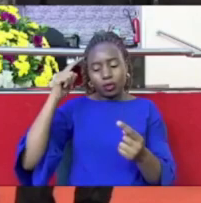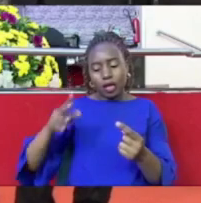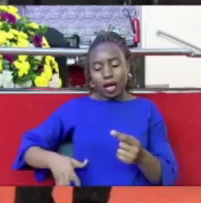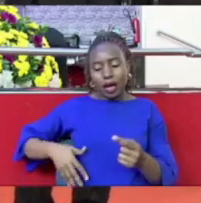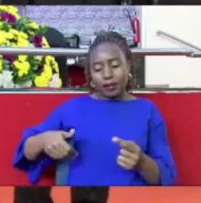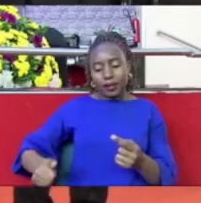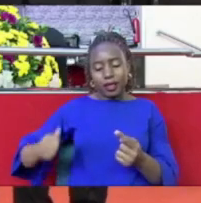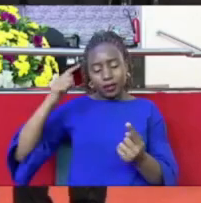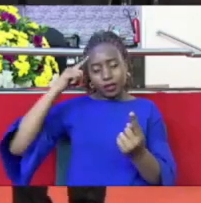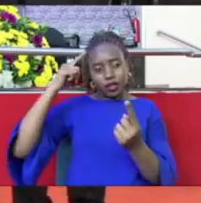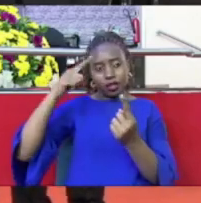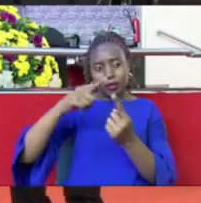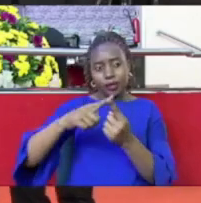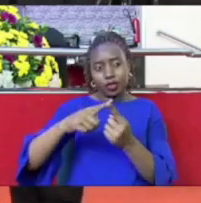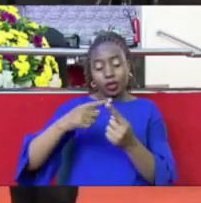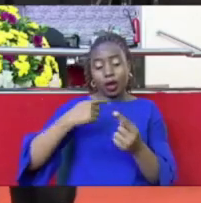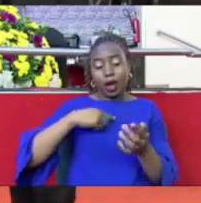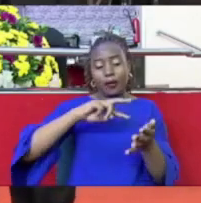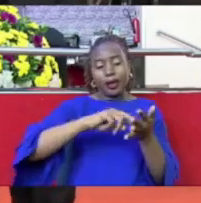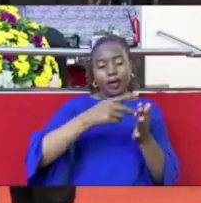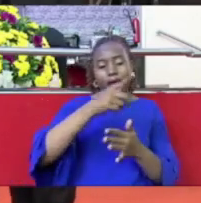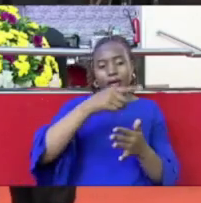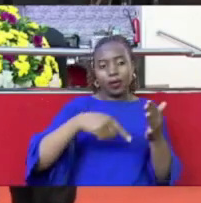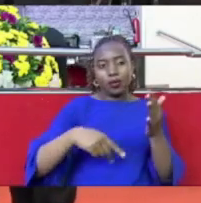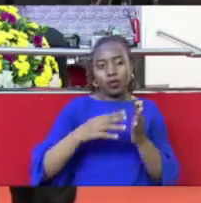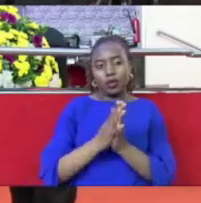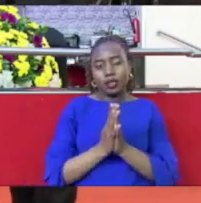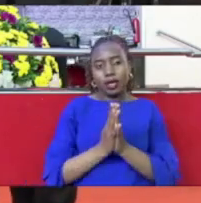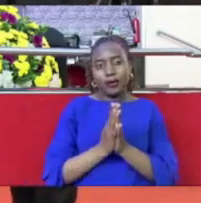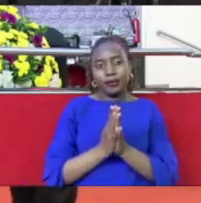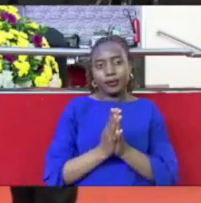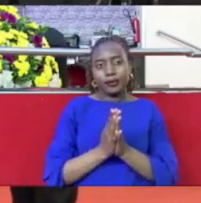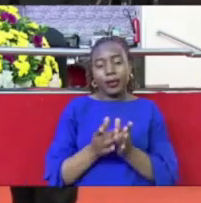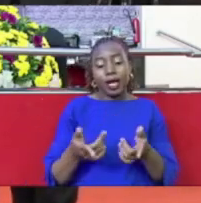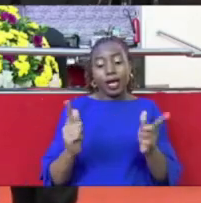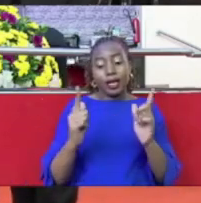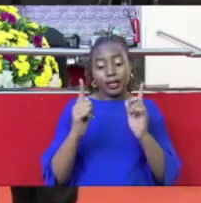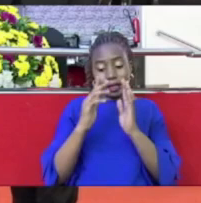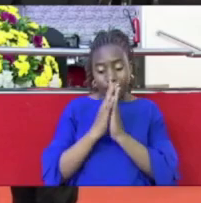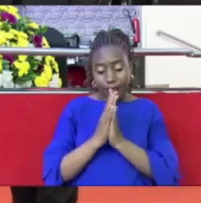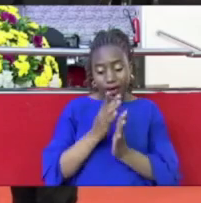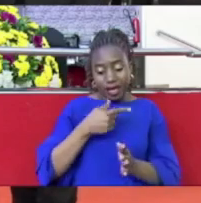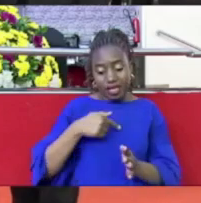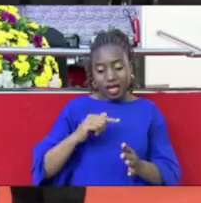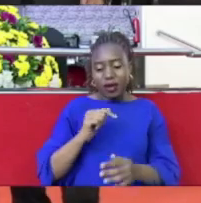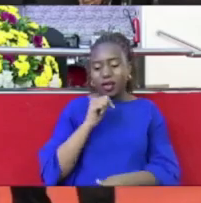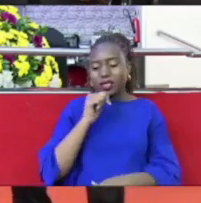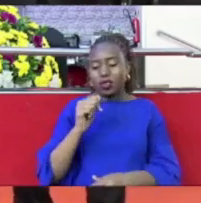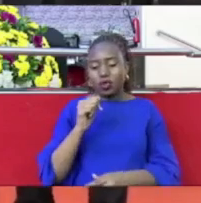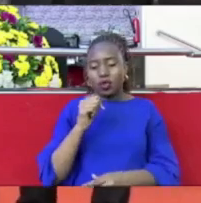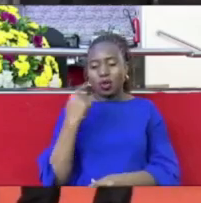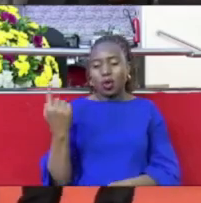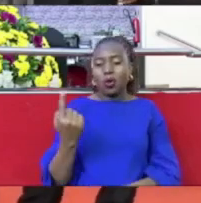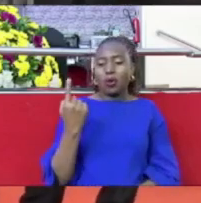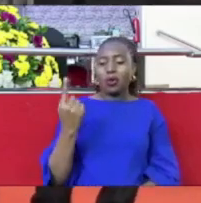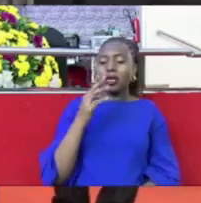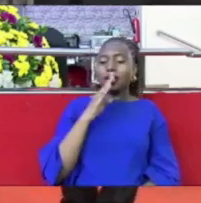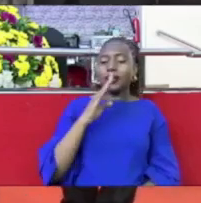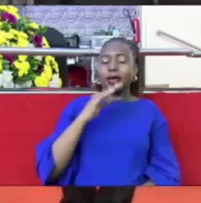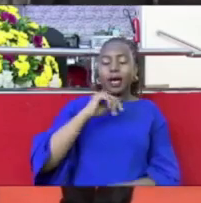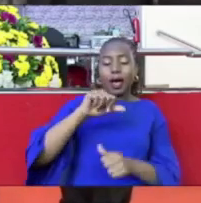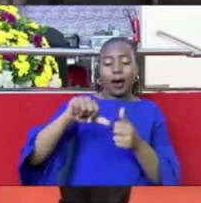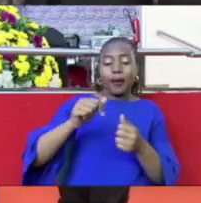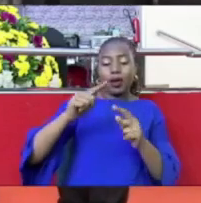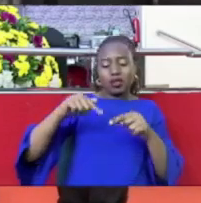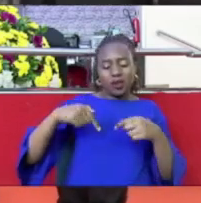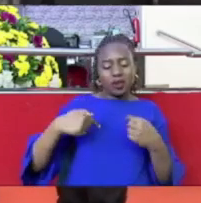I am saying, namaanisha, let our prayers not be just me, I, and me, and myself. Maombi yetu yasiwe ni mimi